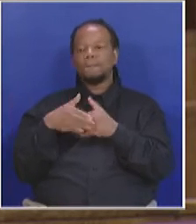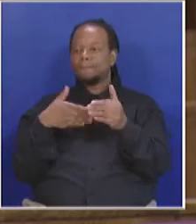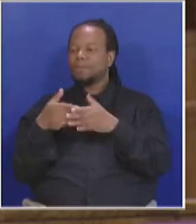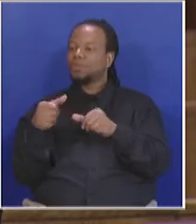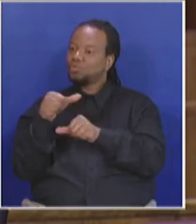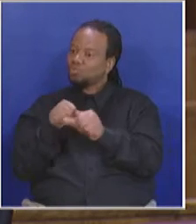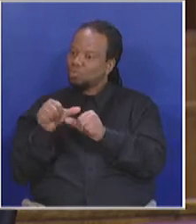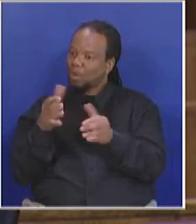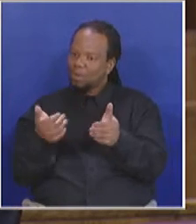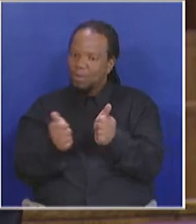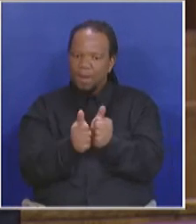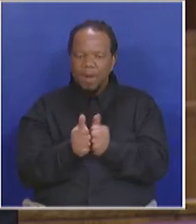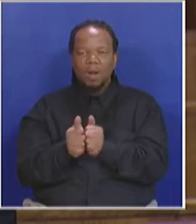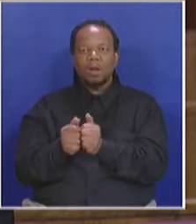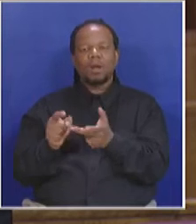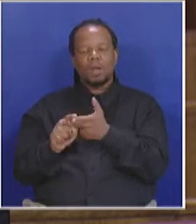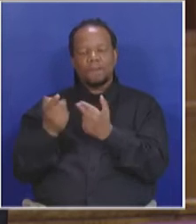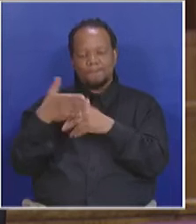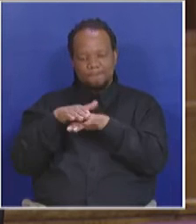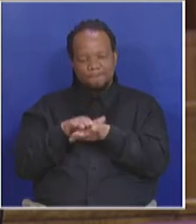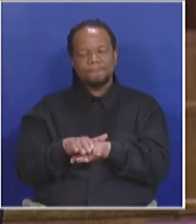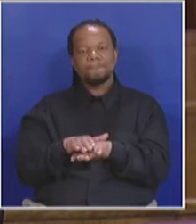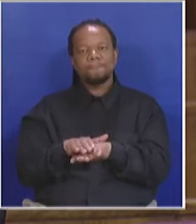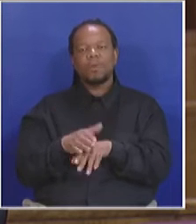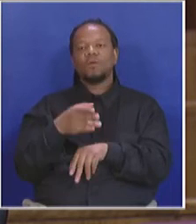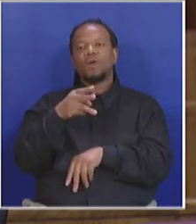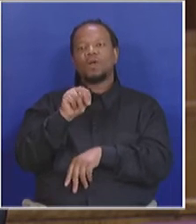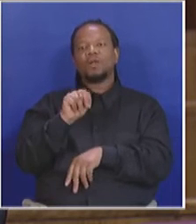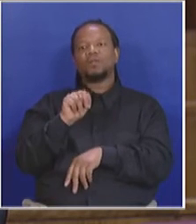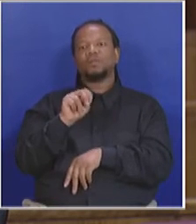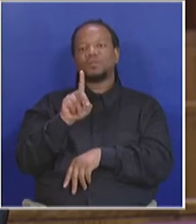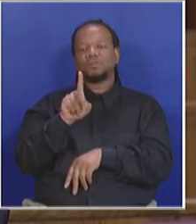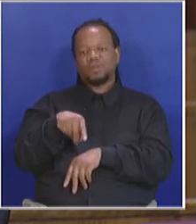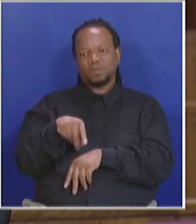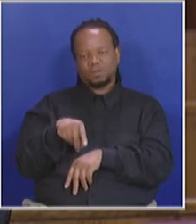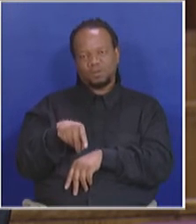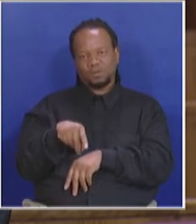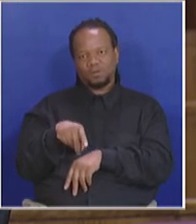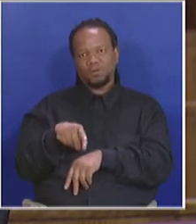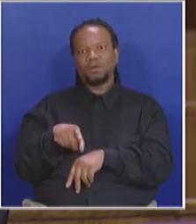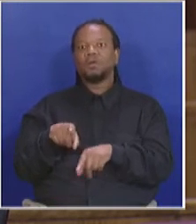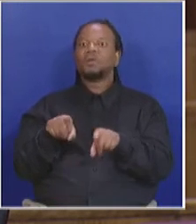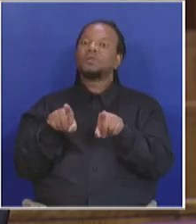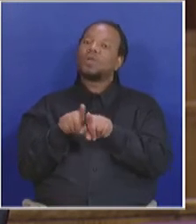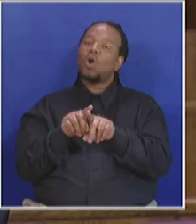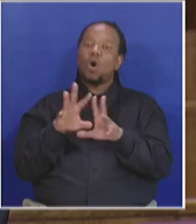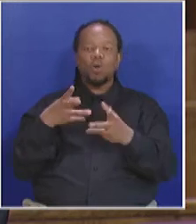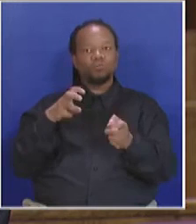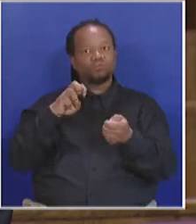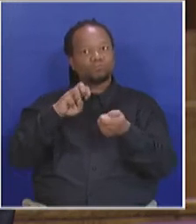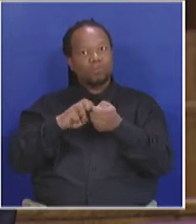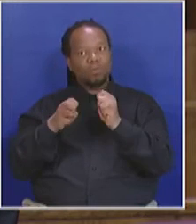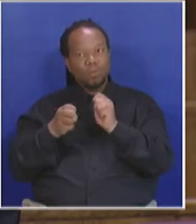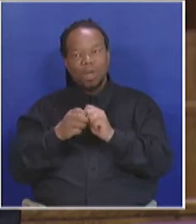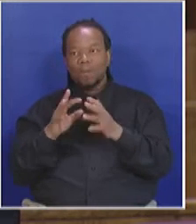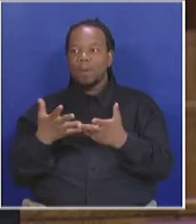more effective implementation of the National Development Plan, to take a cross-cutting view, undertake